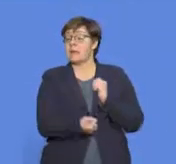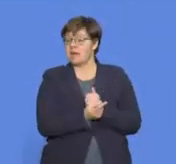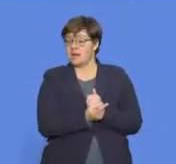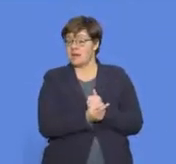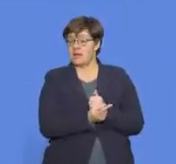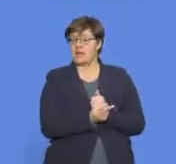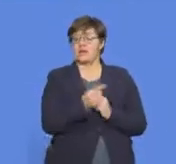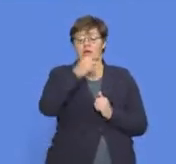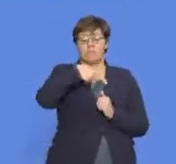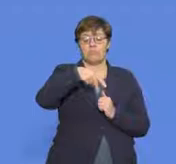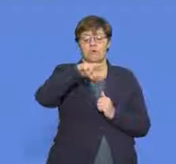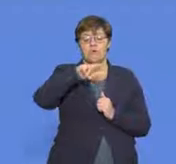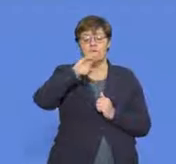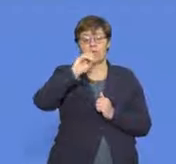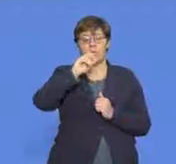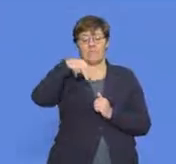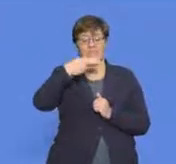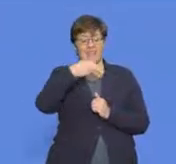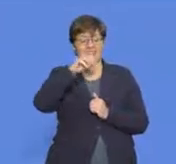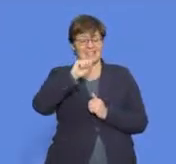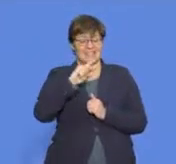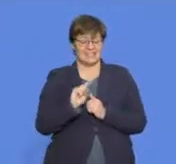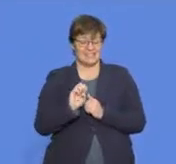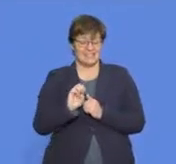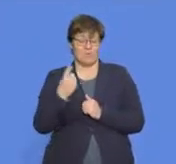during prophase 1.